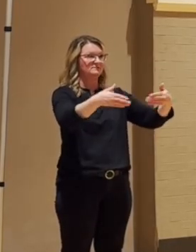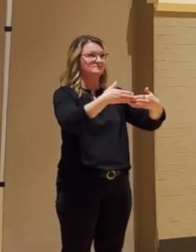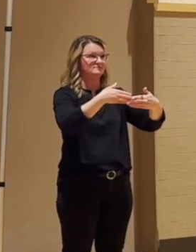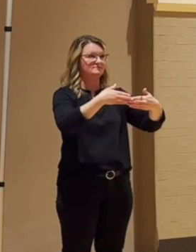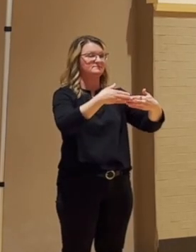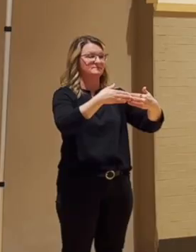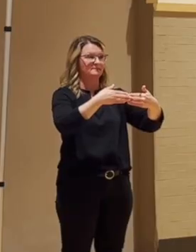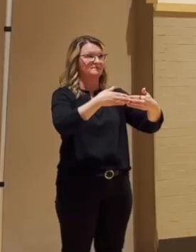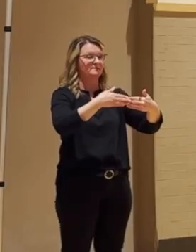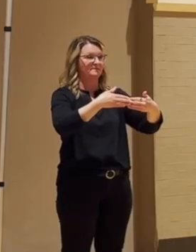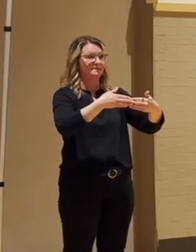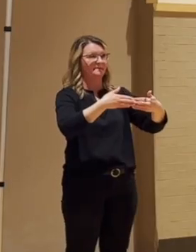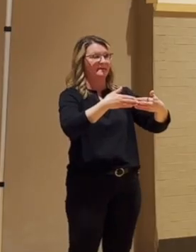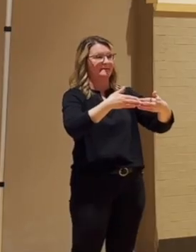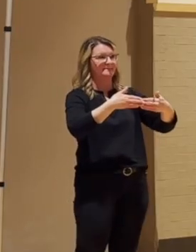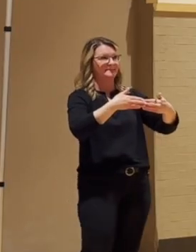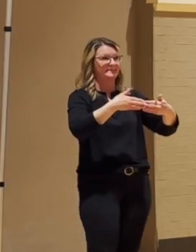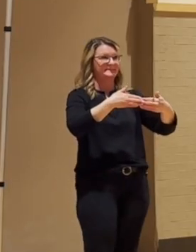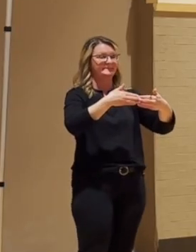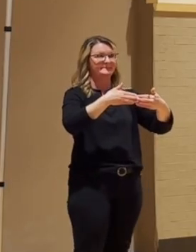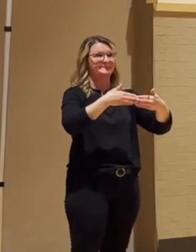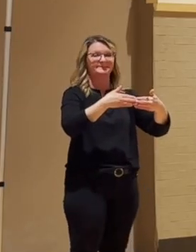the gates close.